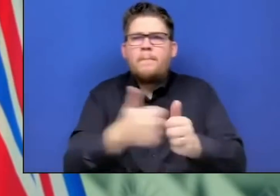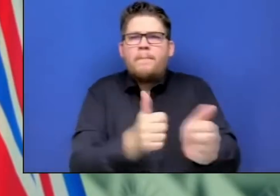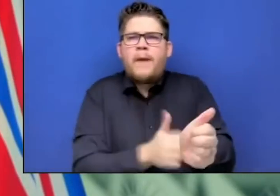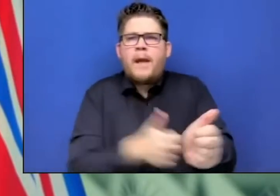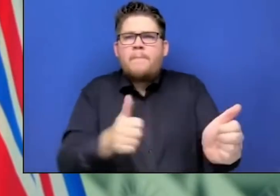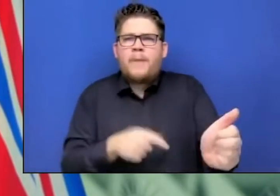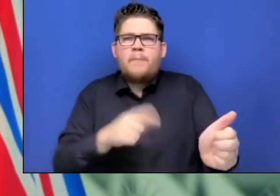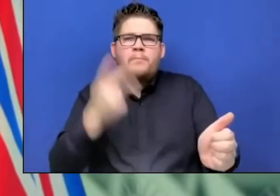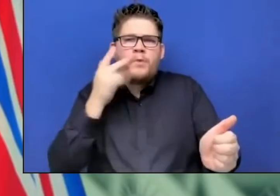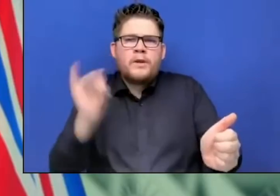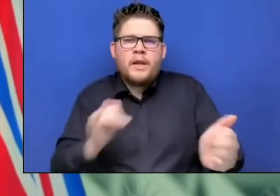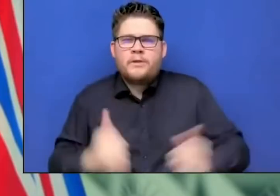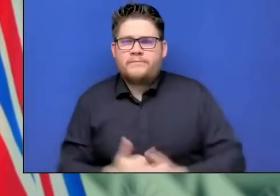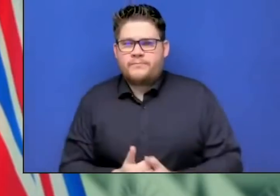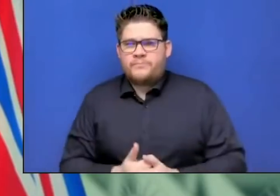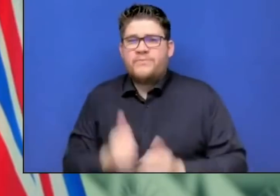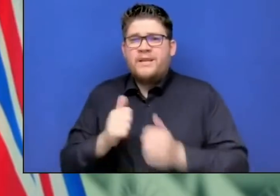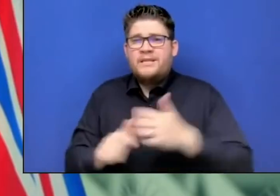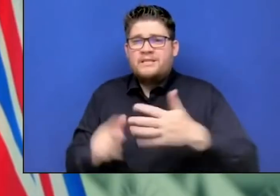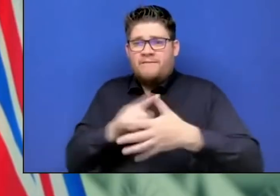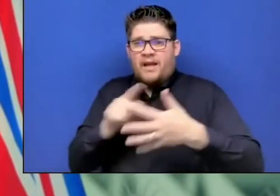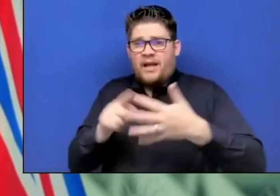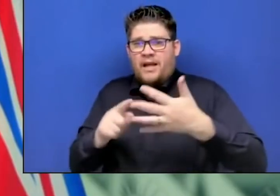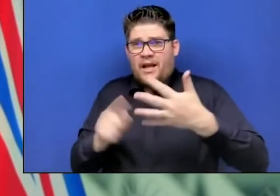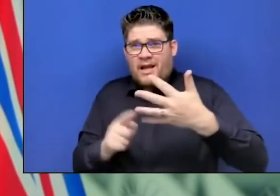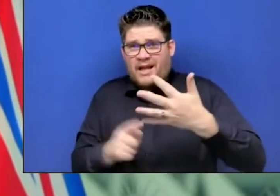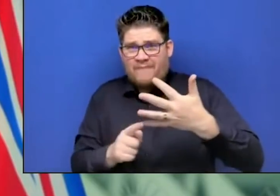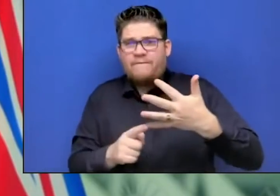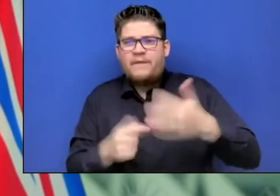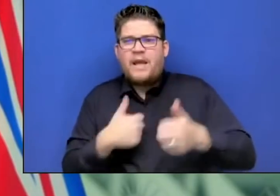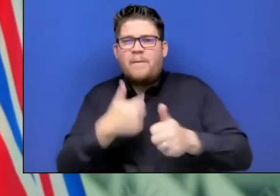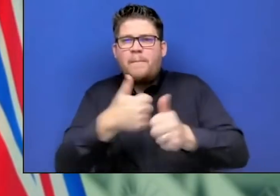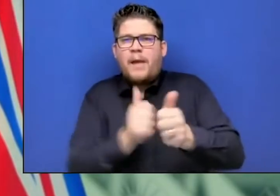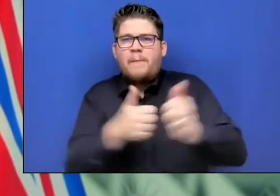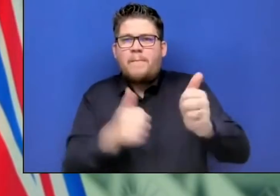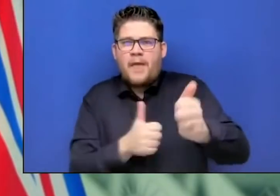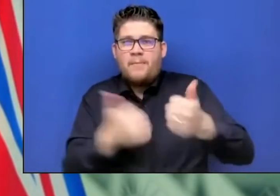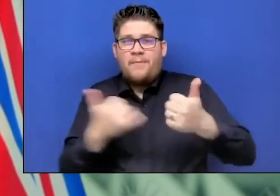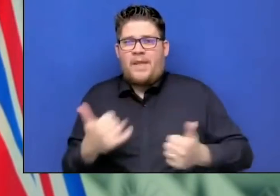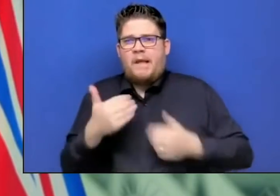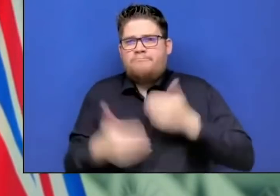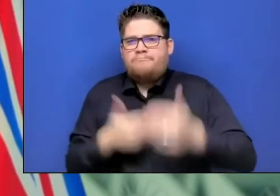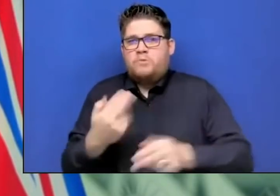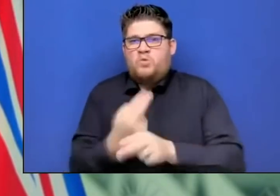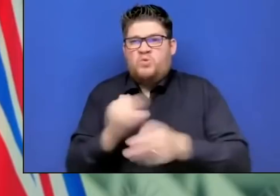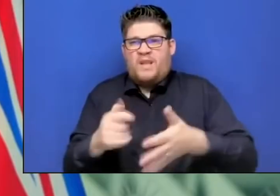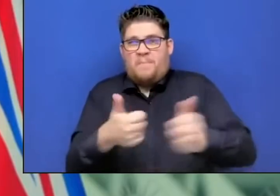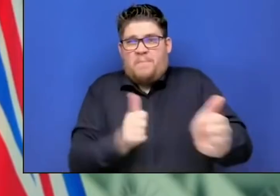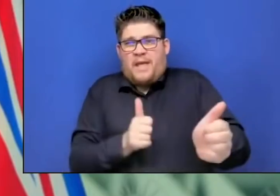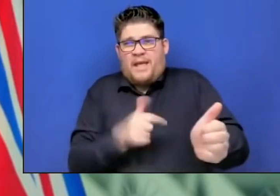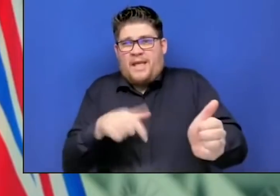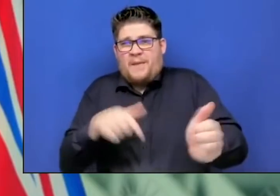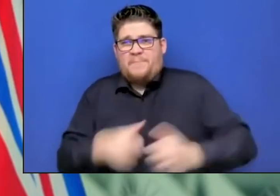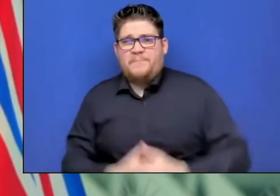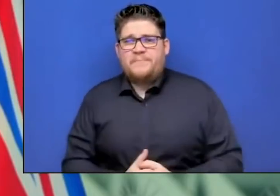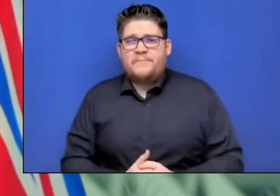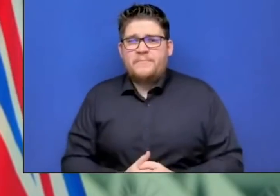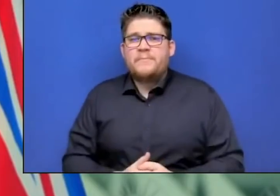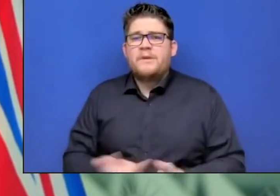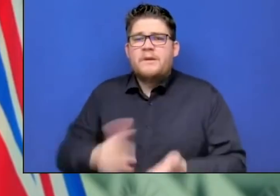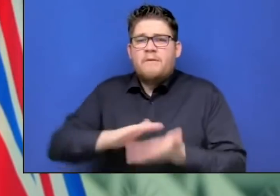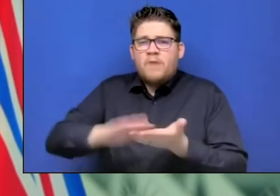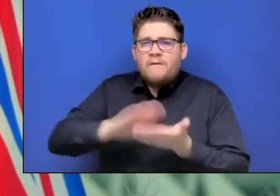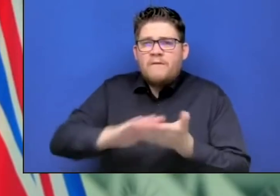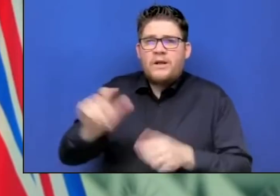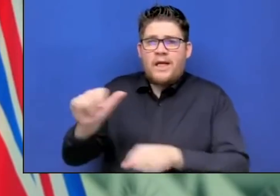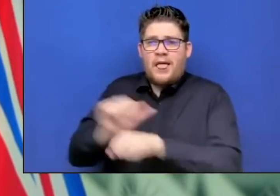other sources. There is one refinery in southern British Columbia, the Parkland Refinery in Burnaby. Last